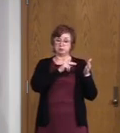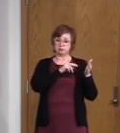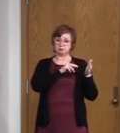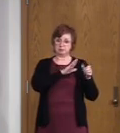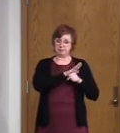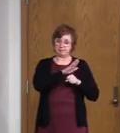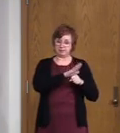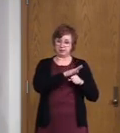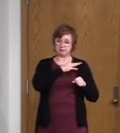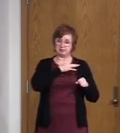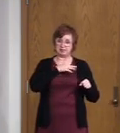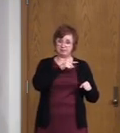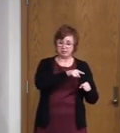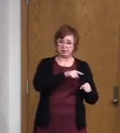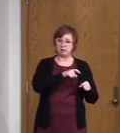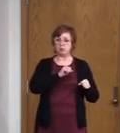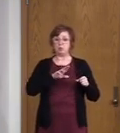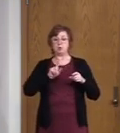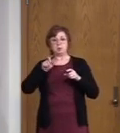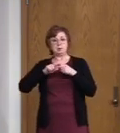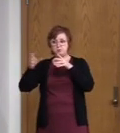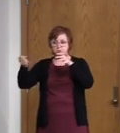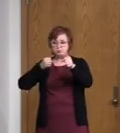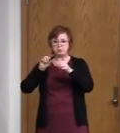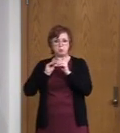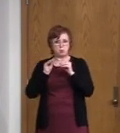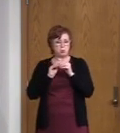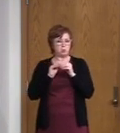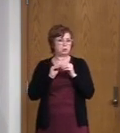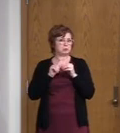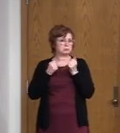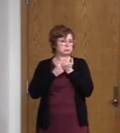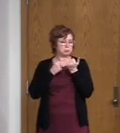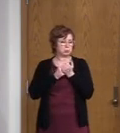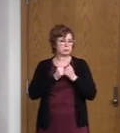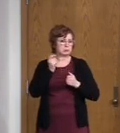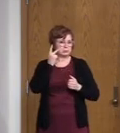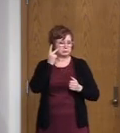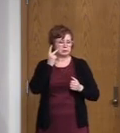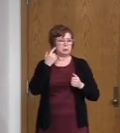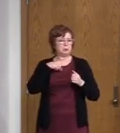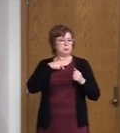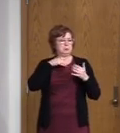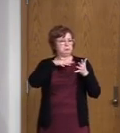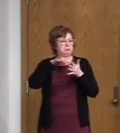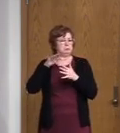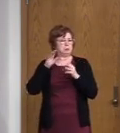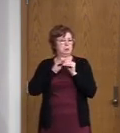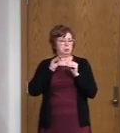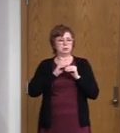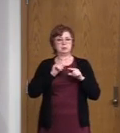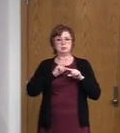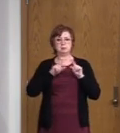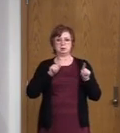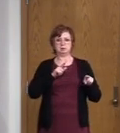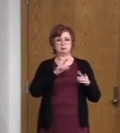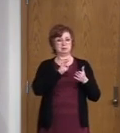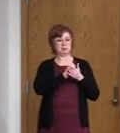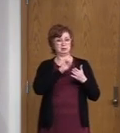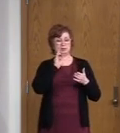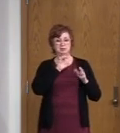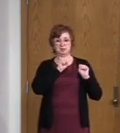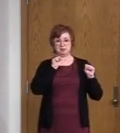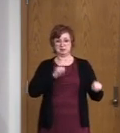can we provide some other support in there for them to be able to do some testing? But overall, the education system has done an amazing job of